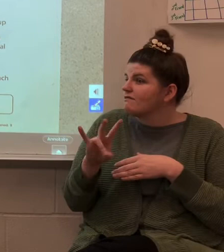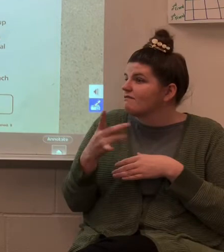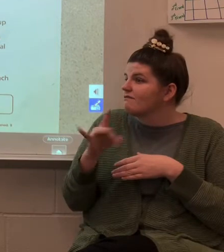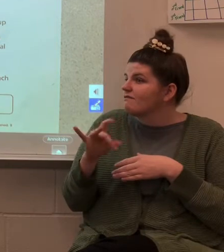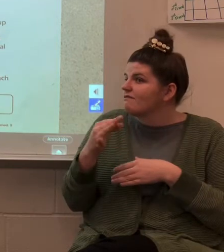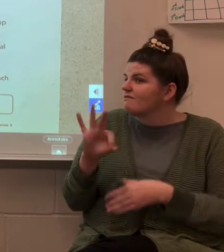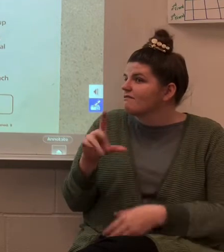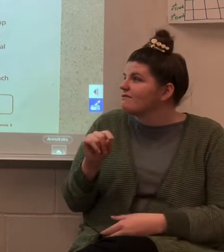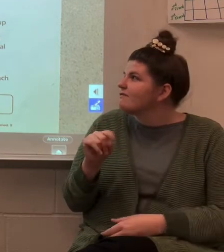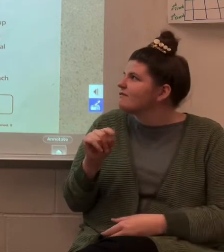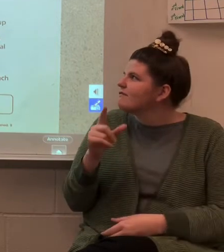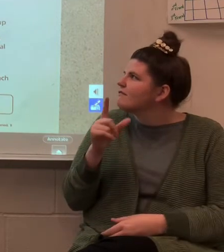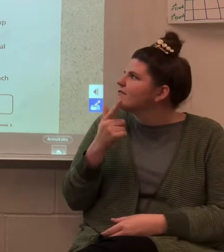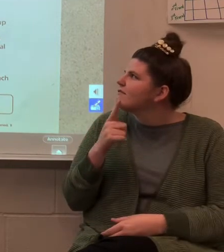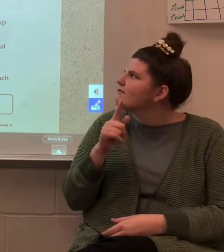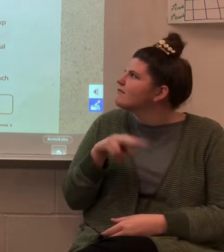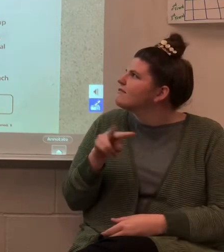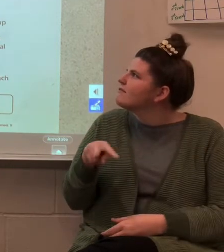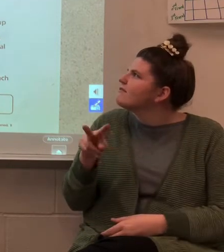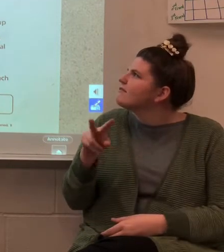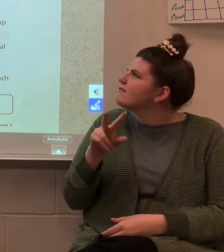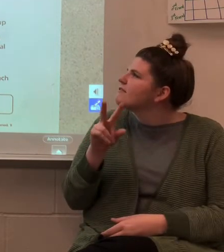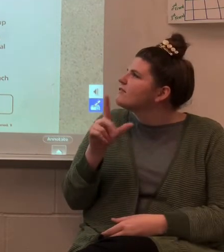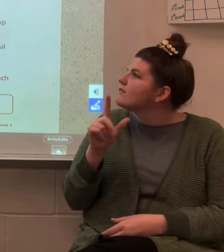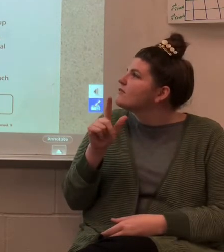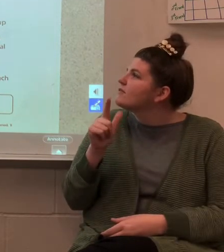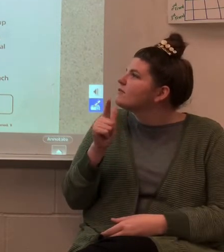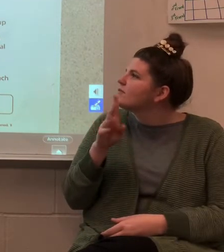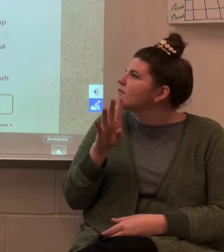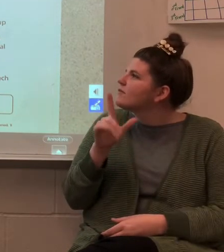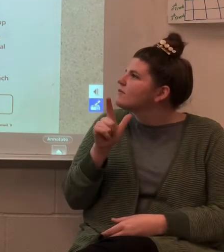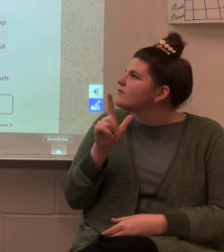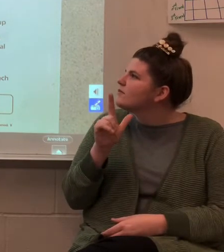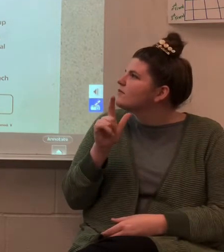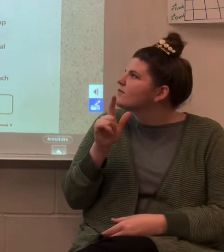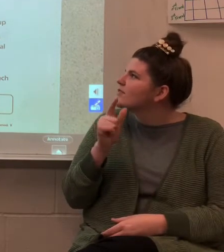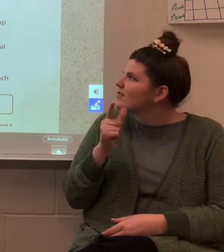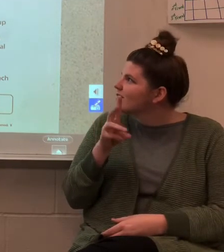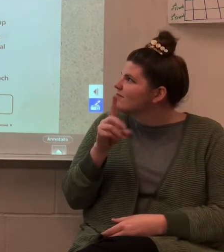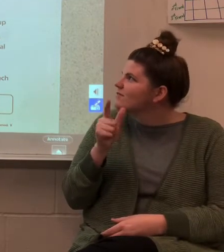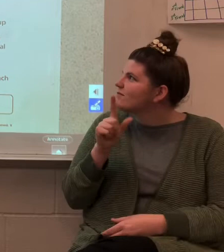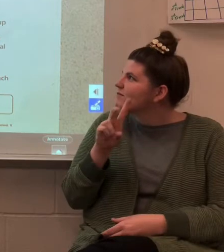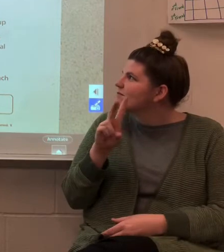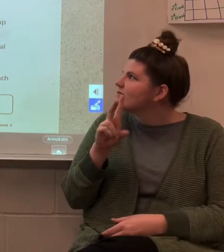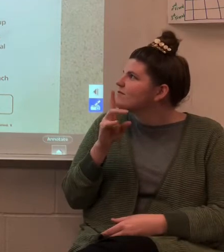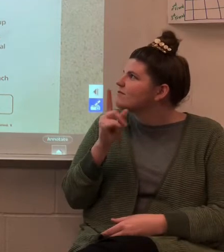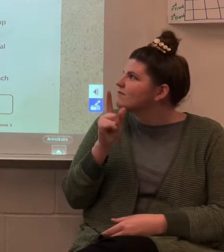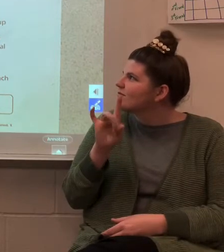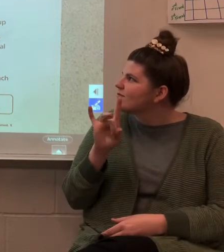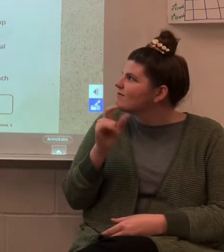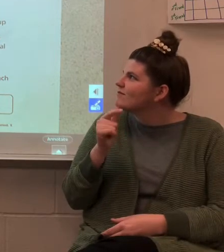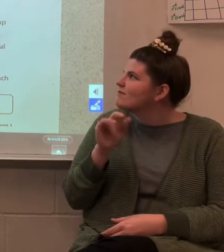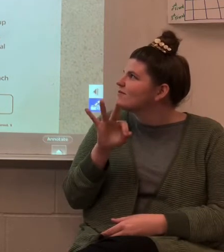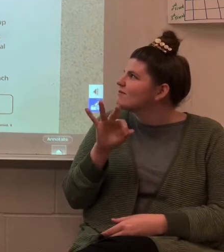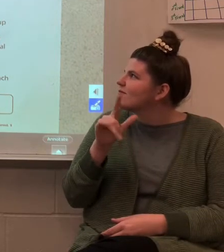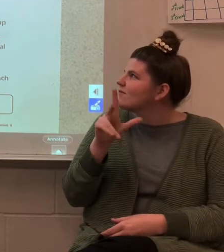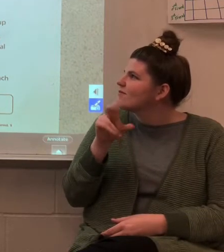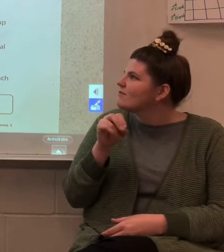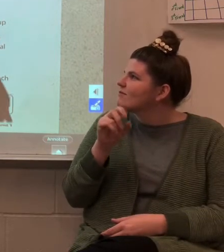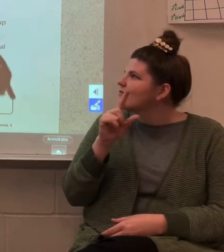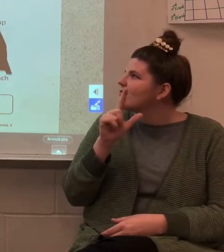17, 18, 19, 20, 21, 22, 23, 24, 25, 26, 27, 28, 29, 30,